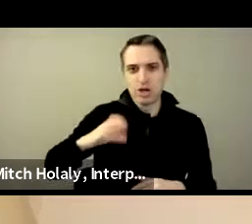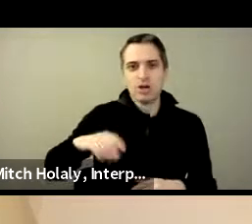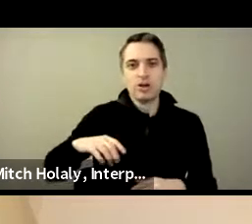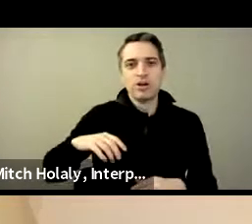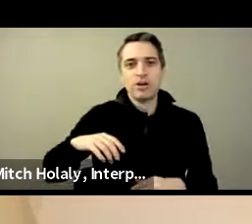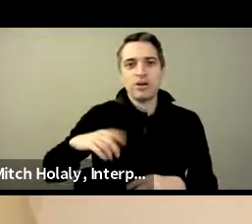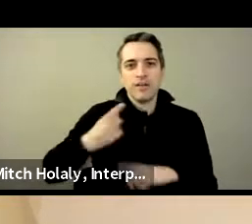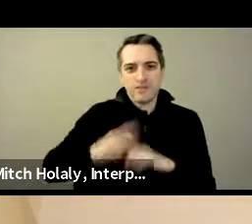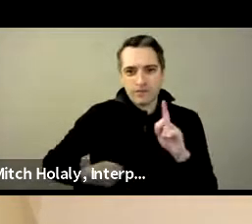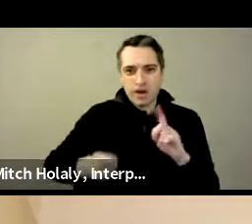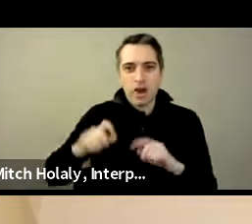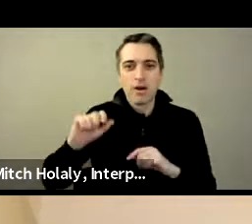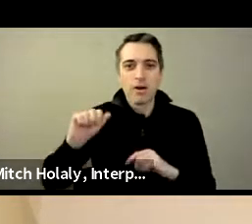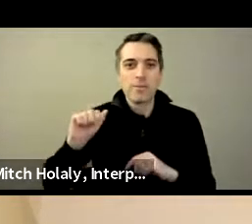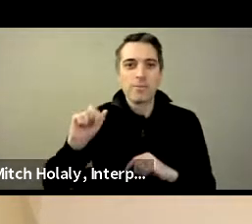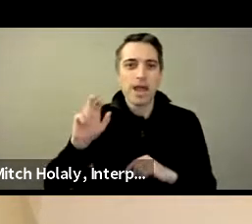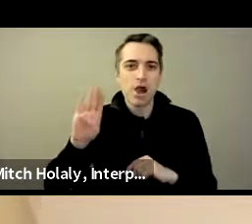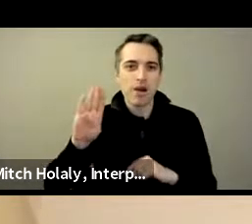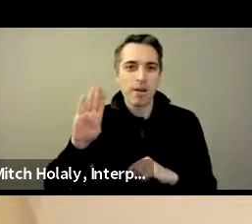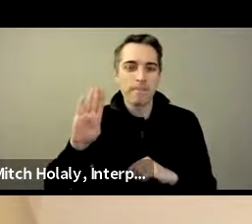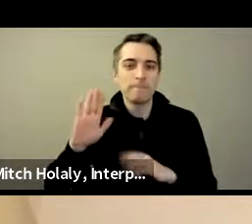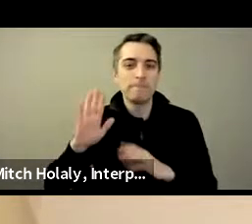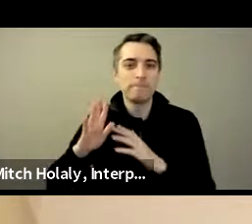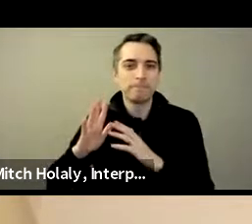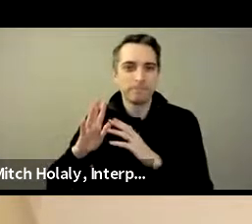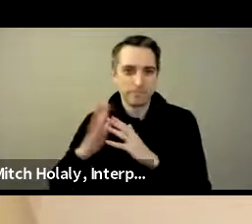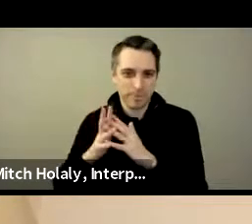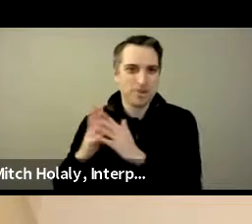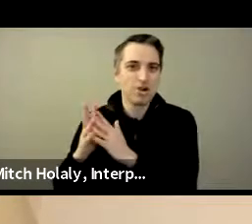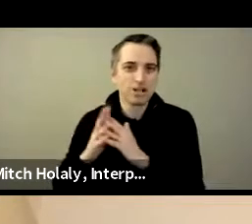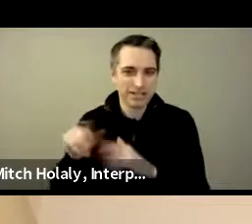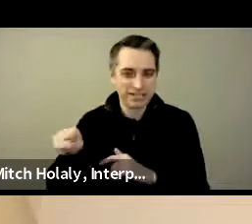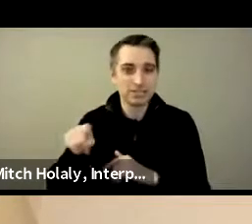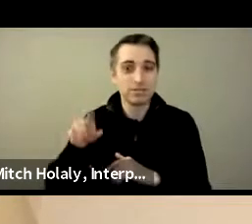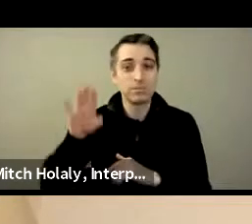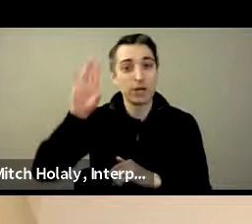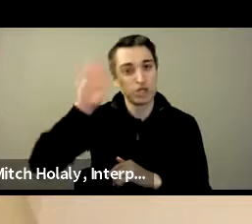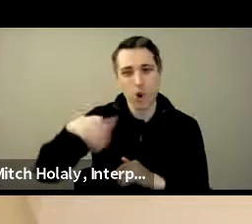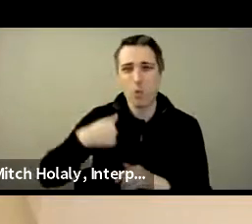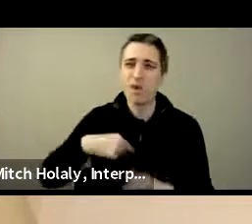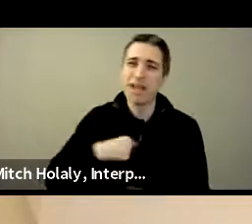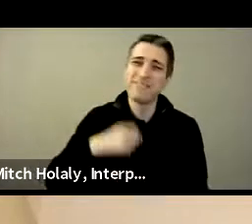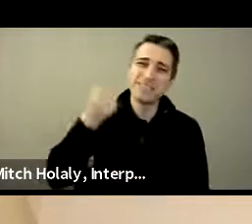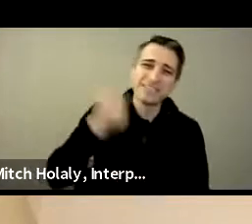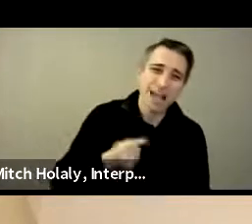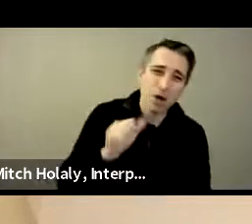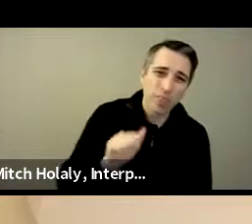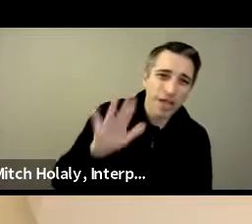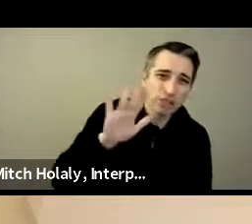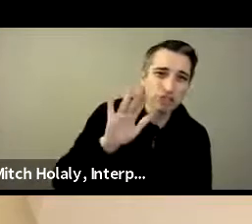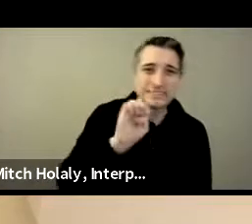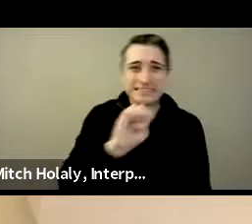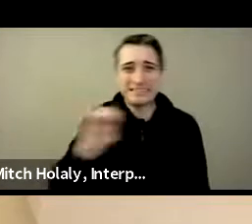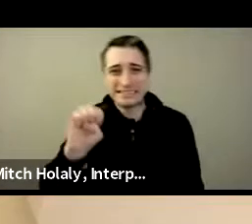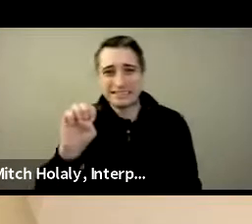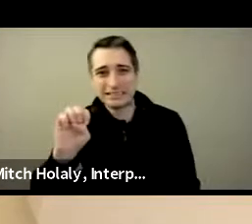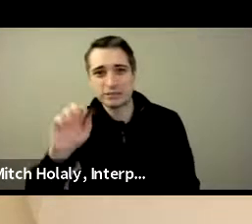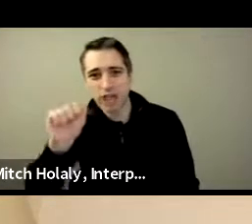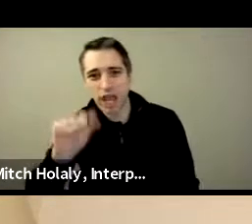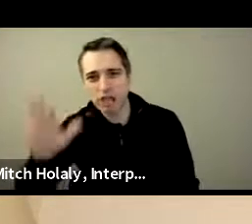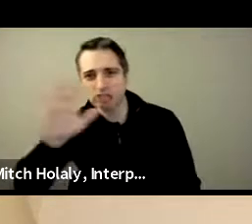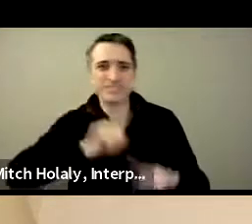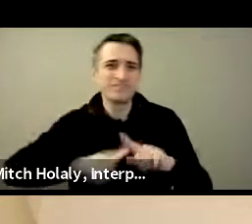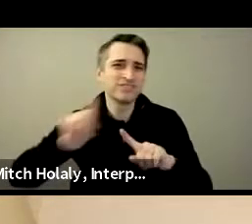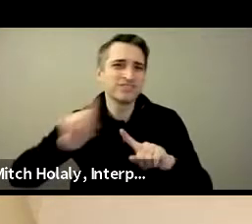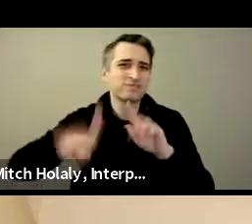We're often lumped together into one census group, but we are South Asian, East Asian, from a variety of backgrounds and